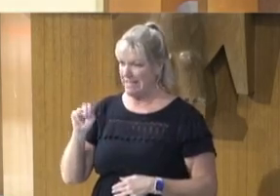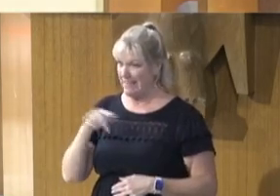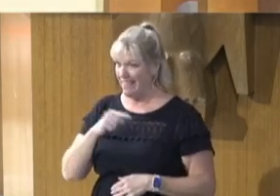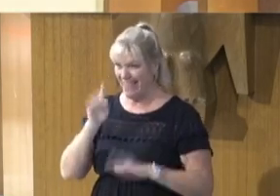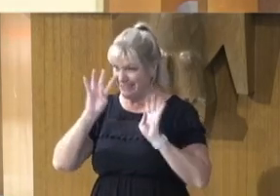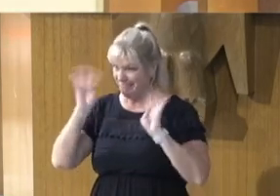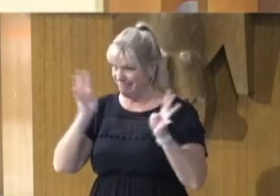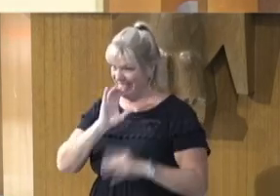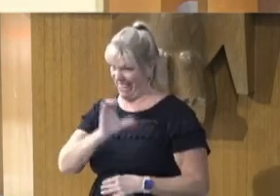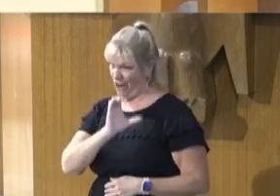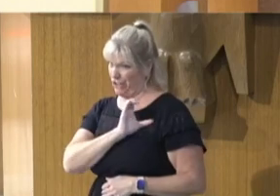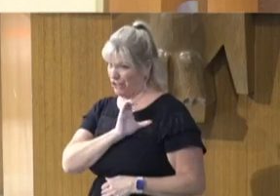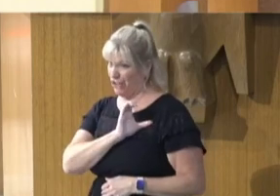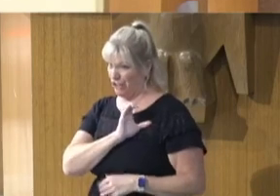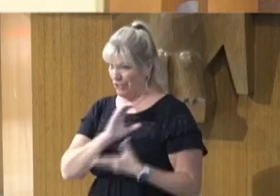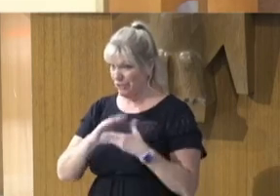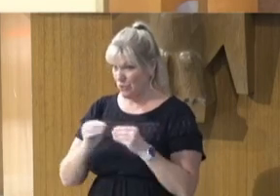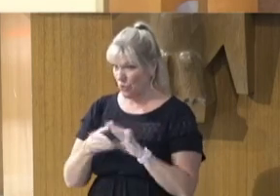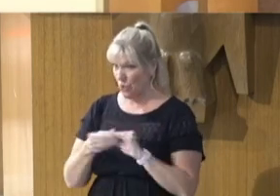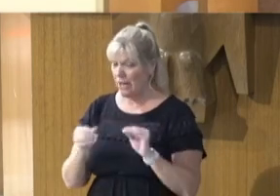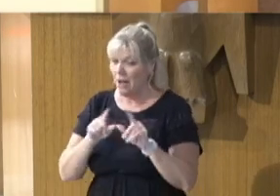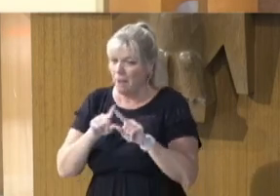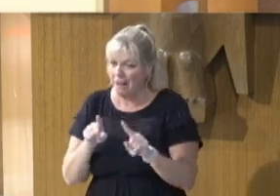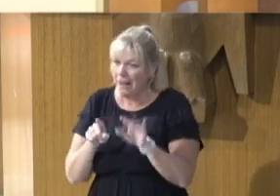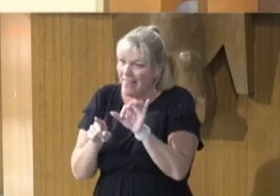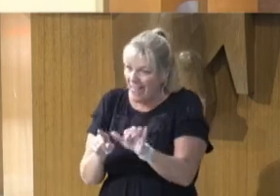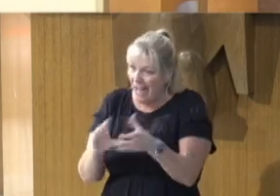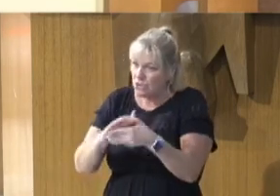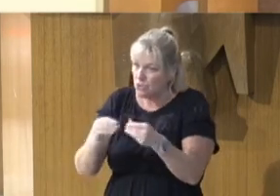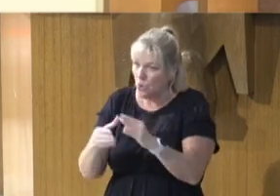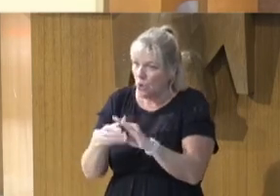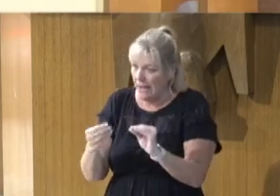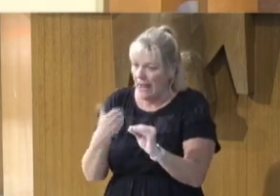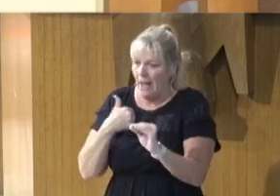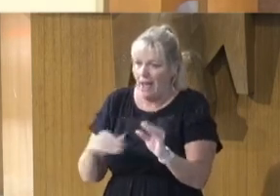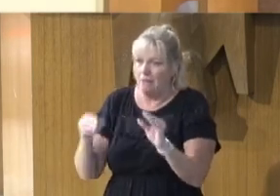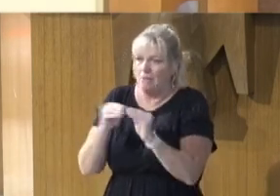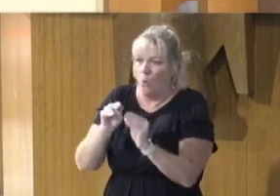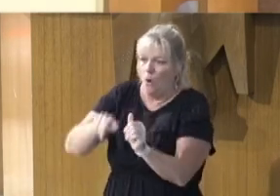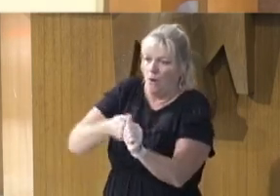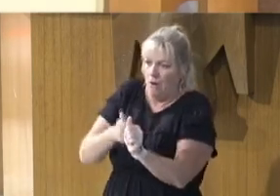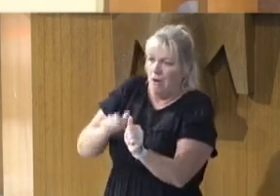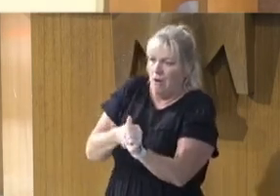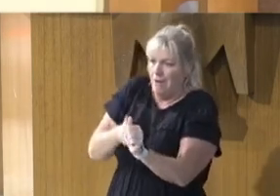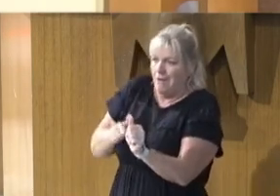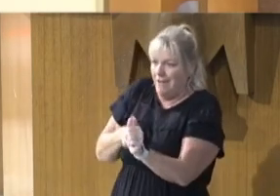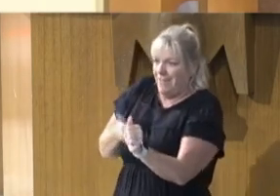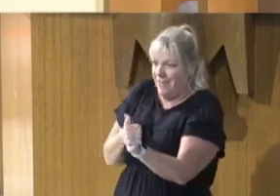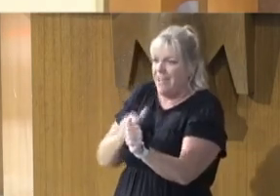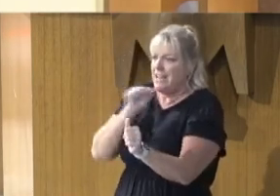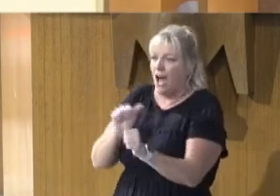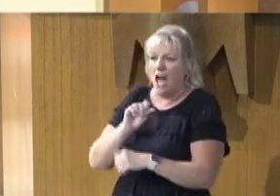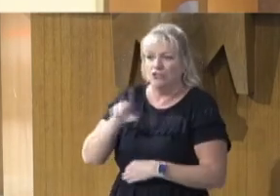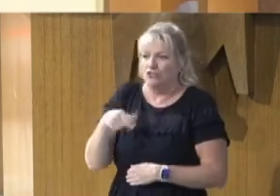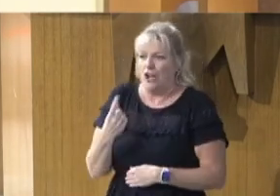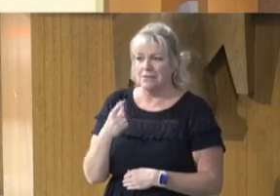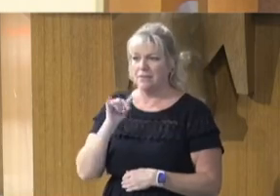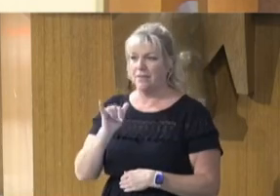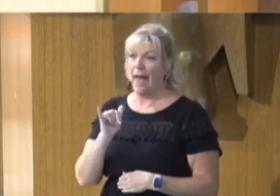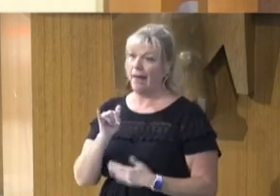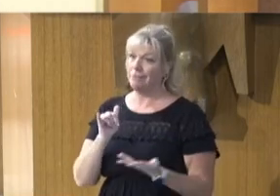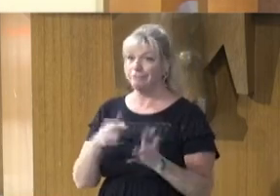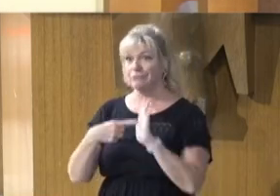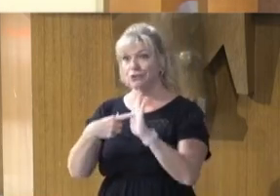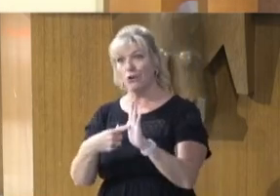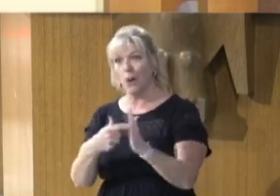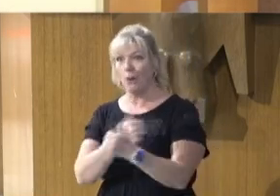parable. But the parable itself is much more layered and complex than our beloved Sunday school teachers were able